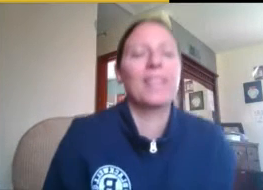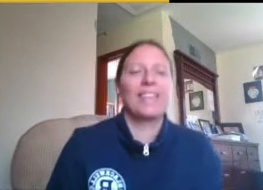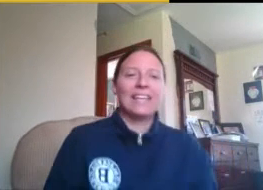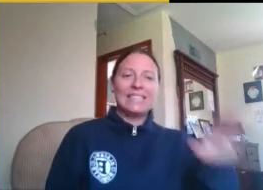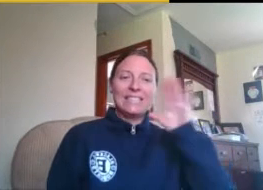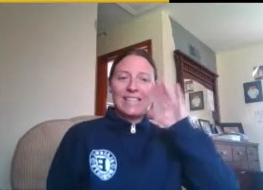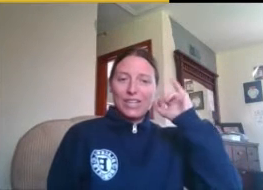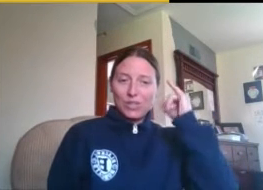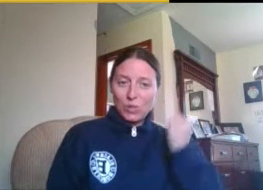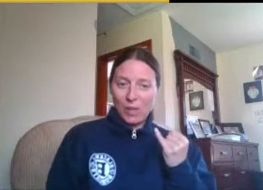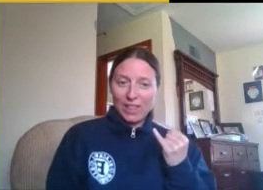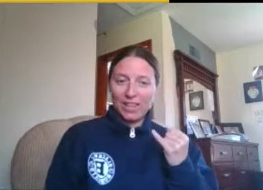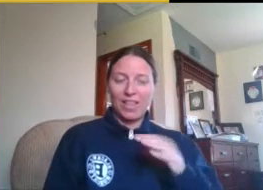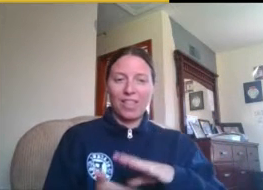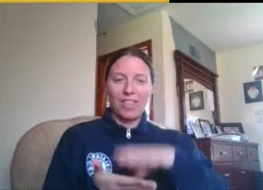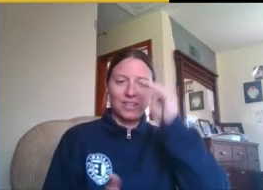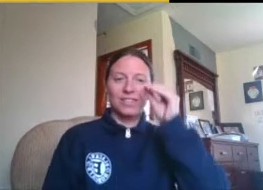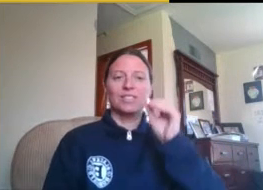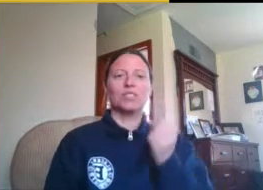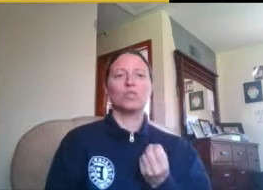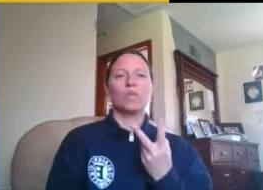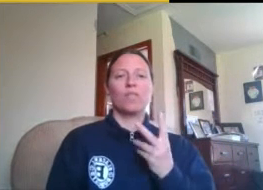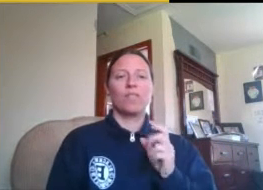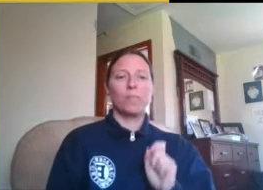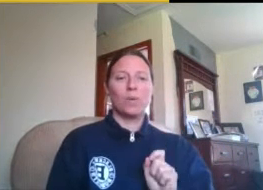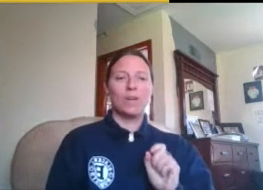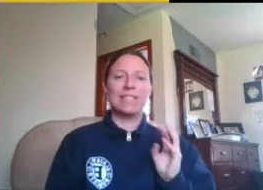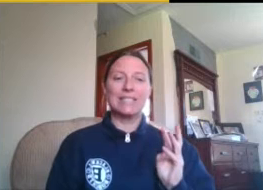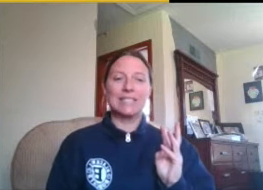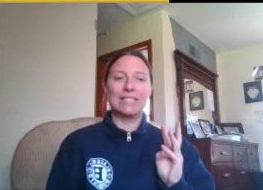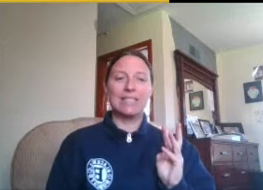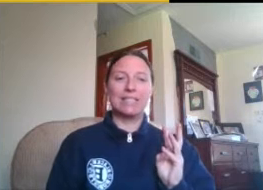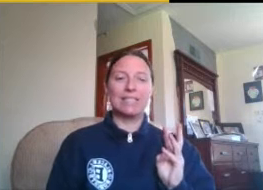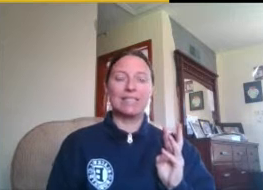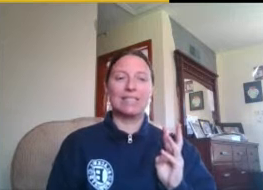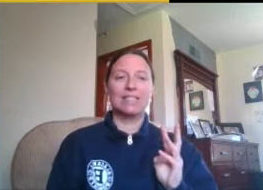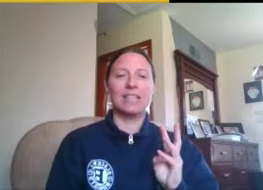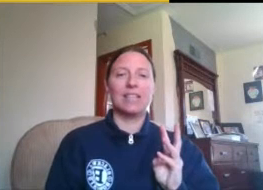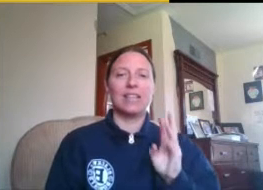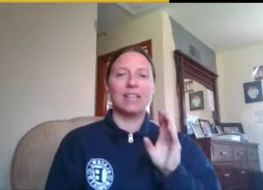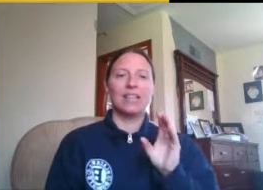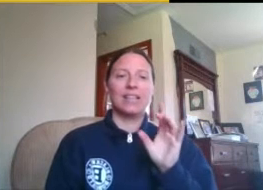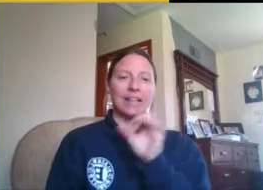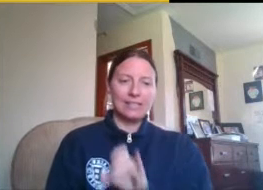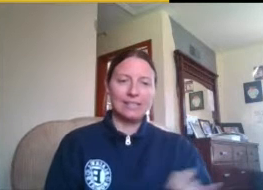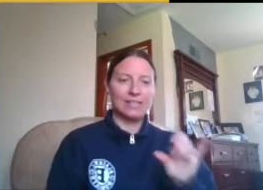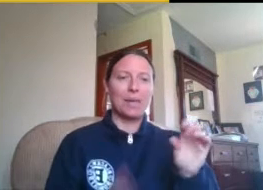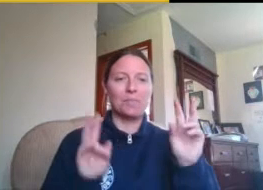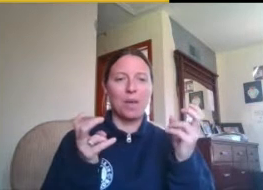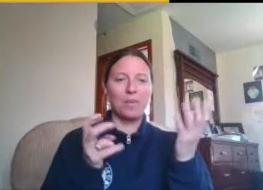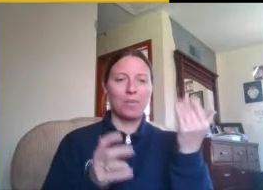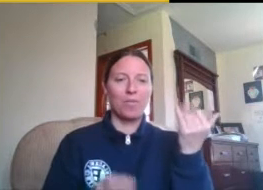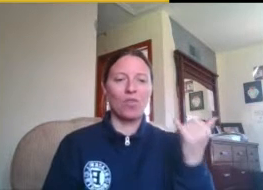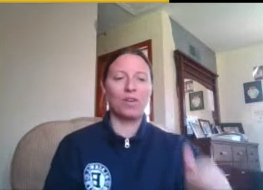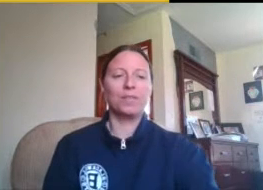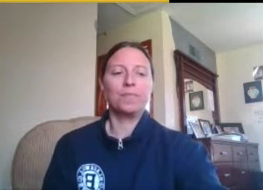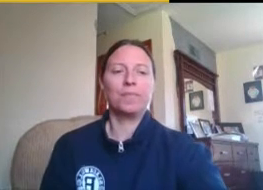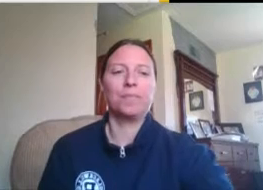Hi, Julie. This is lesson 12.6, data displays and measures of